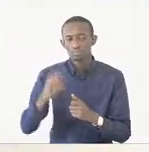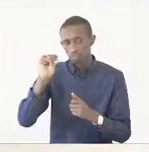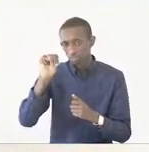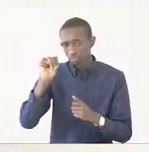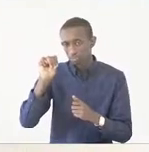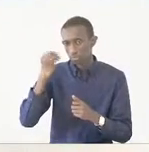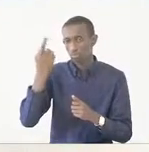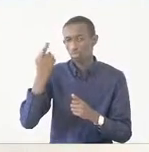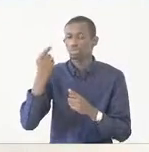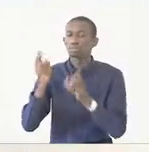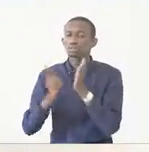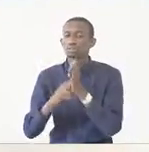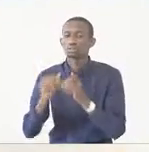M2,